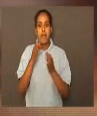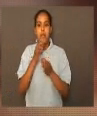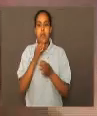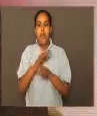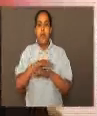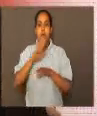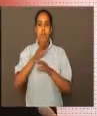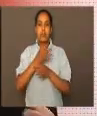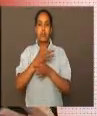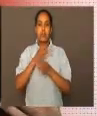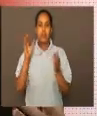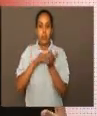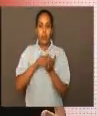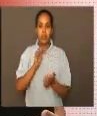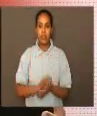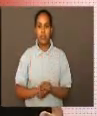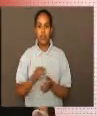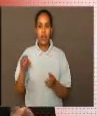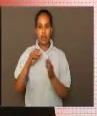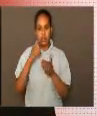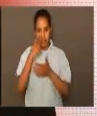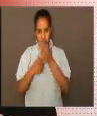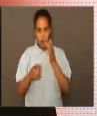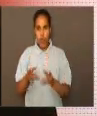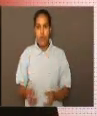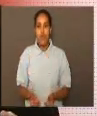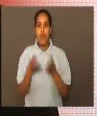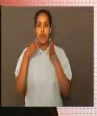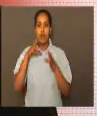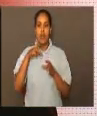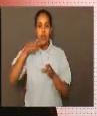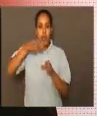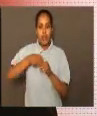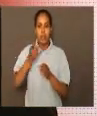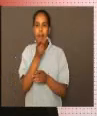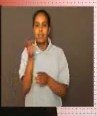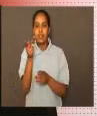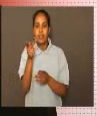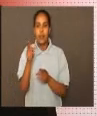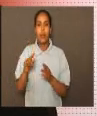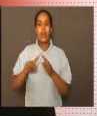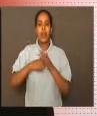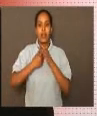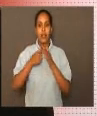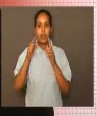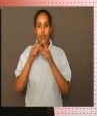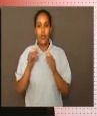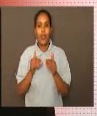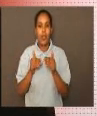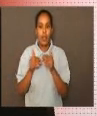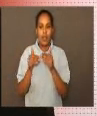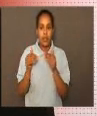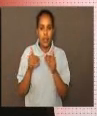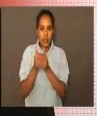frequently. As a result, more gas particles begin to enter